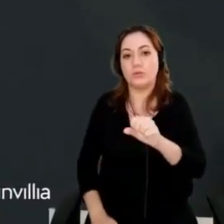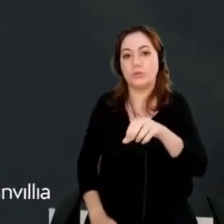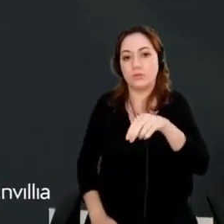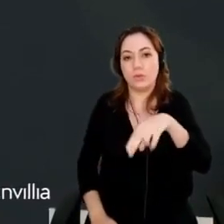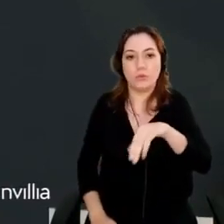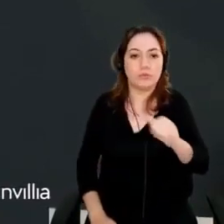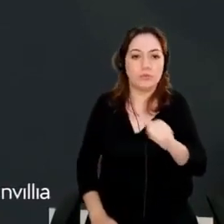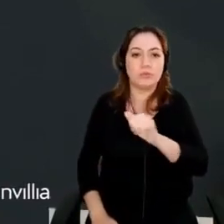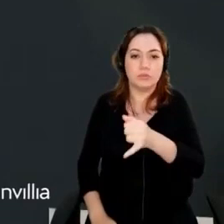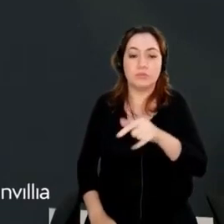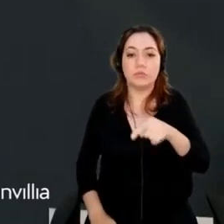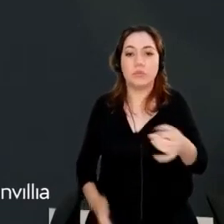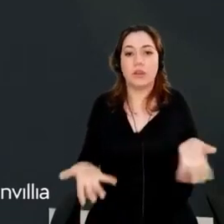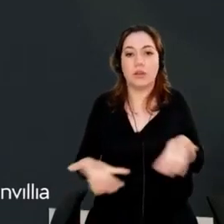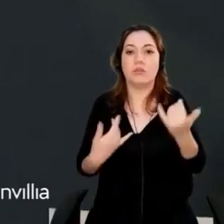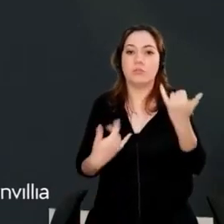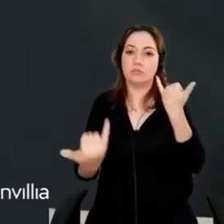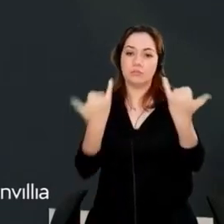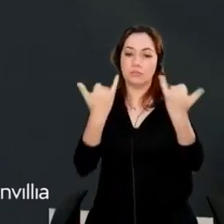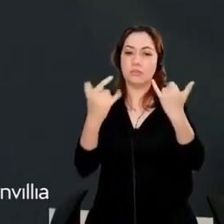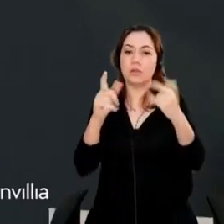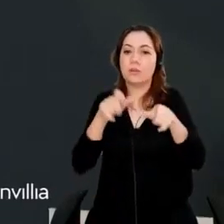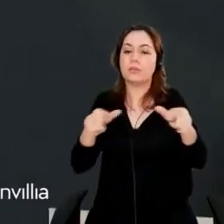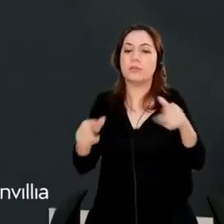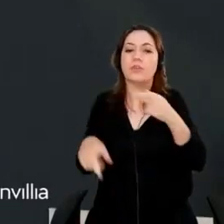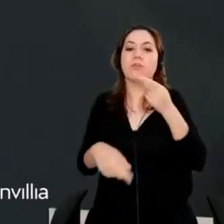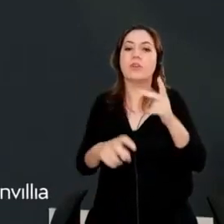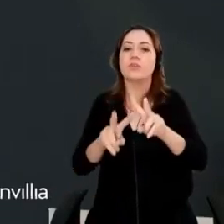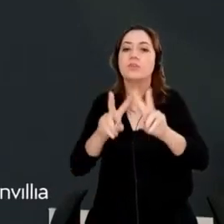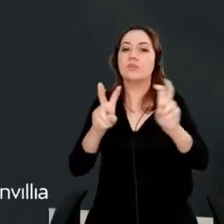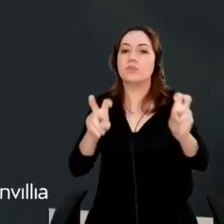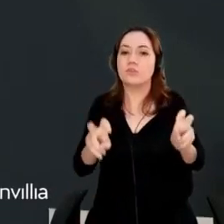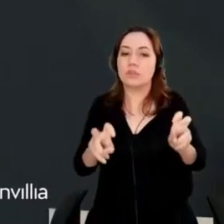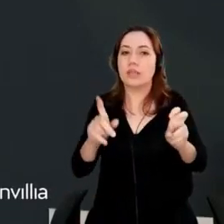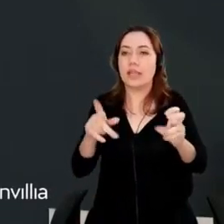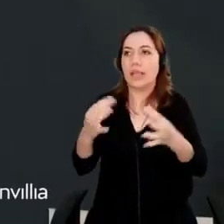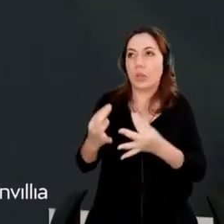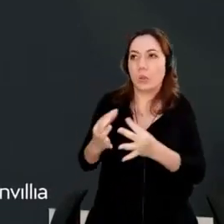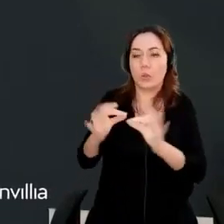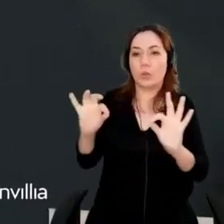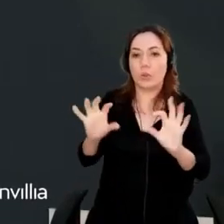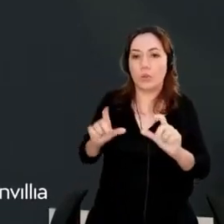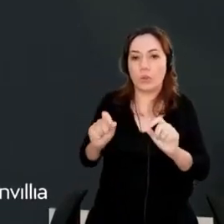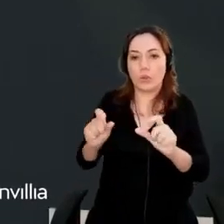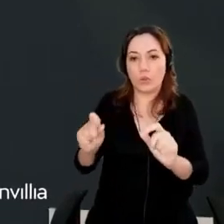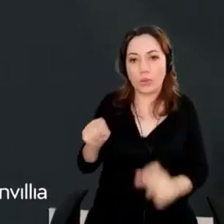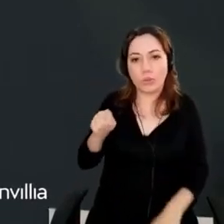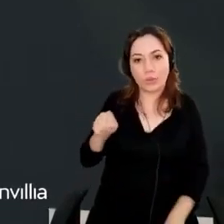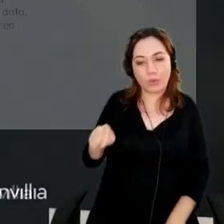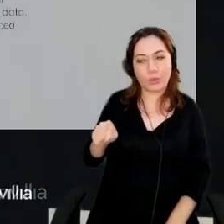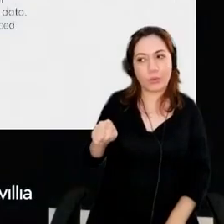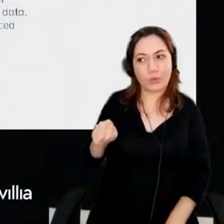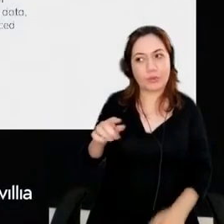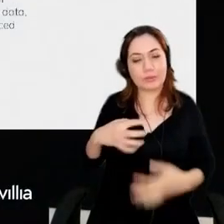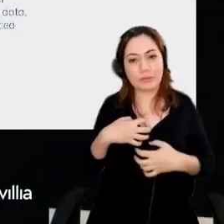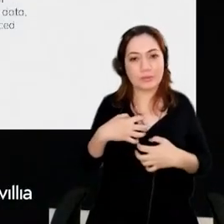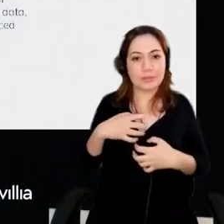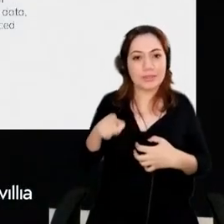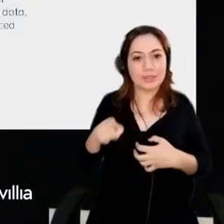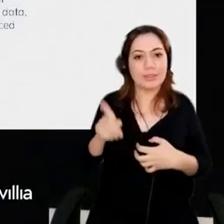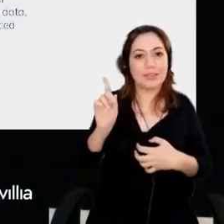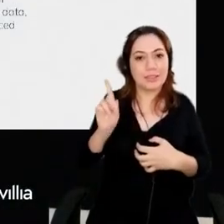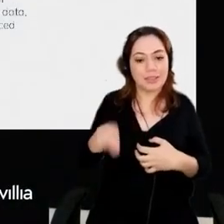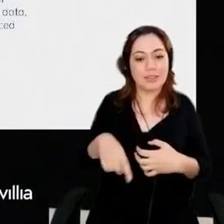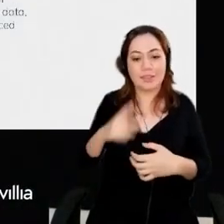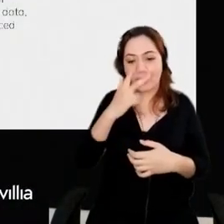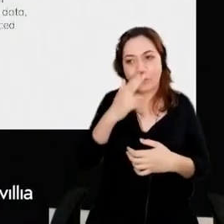that people were talking about curing the cancer and so on, so I think that pretty much we're going this direction. So